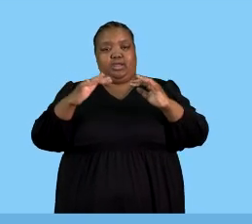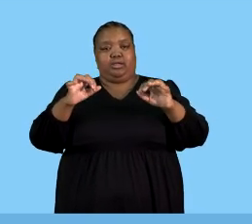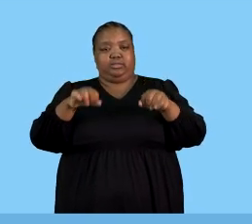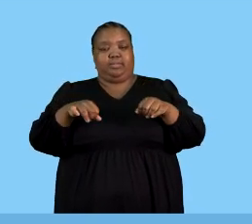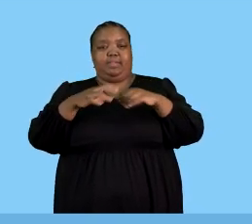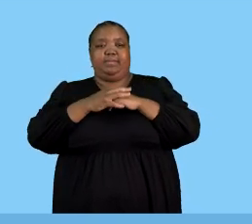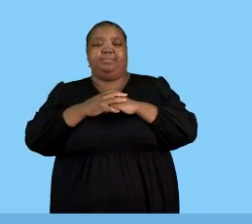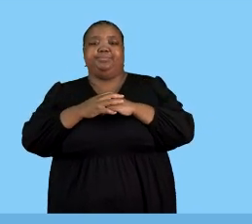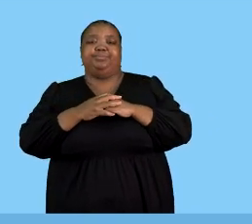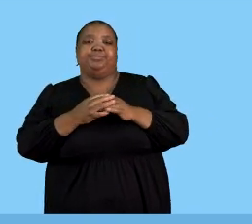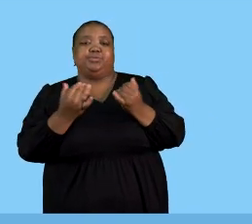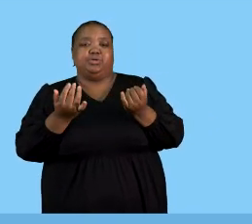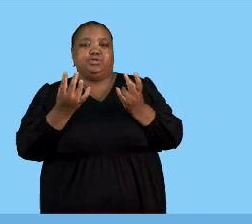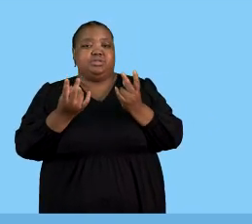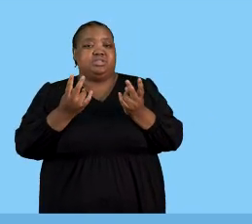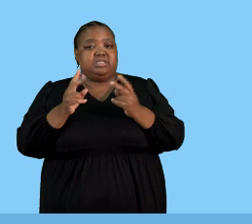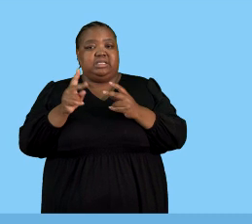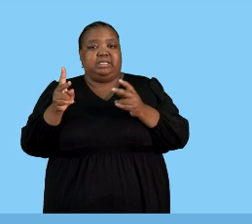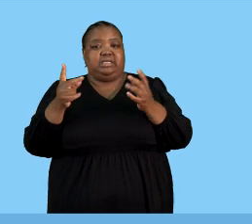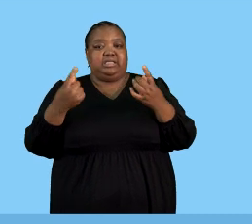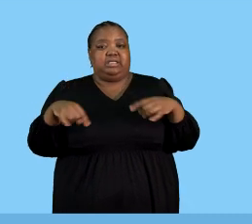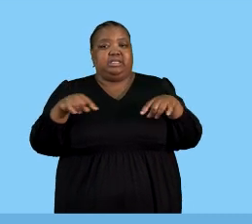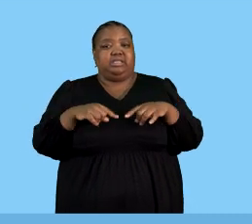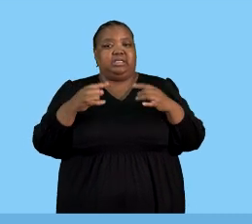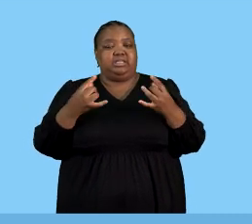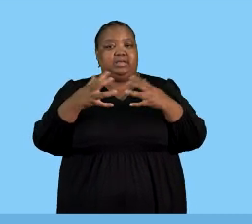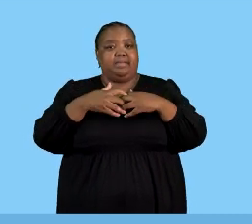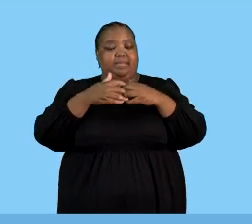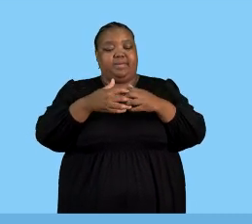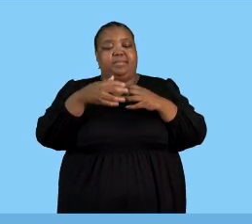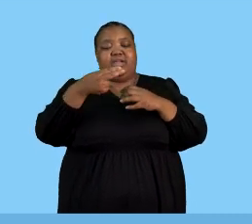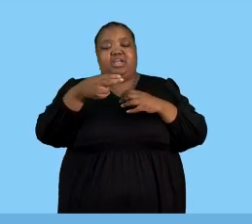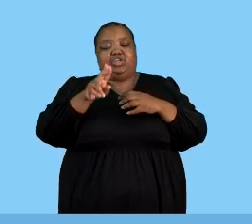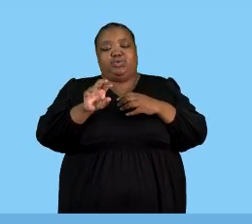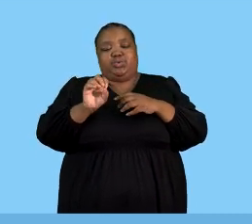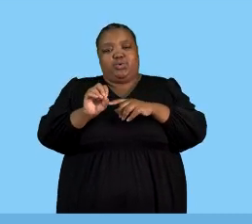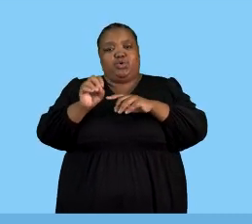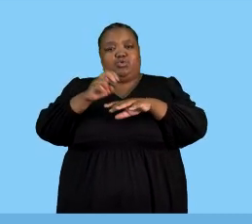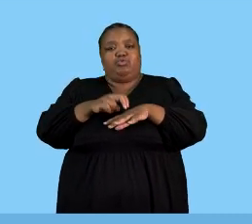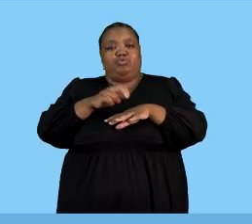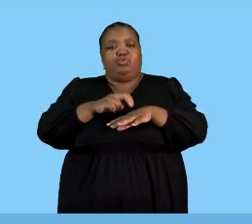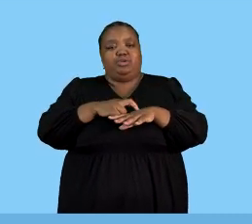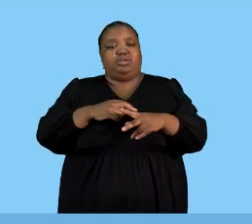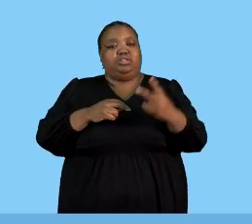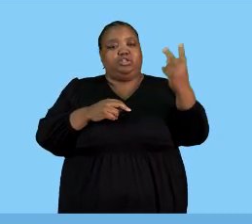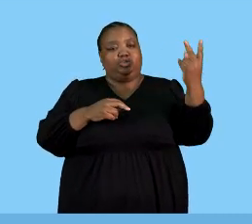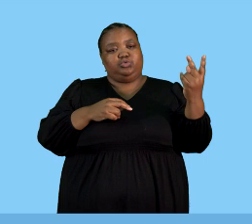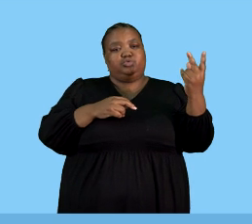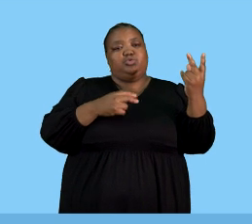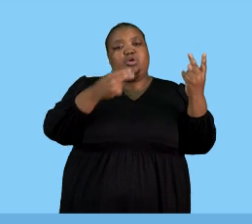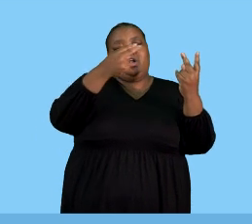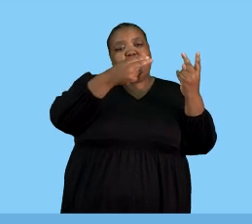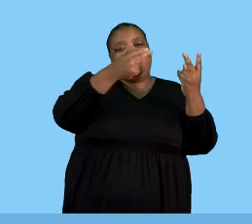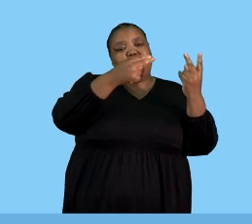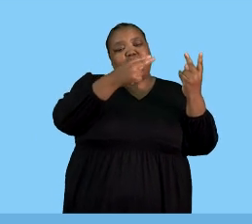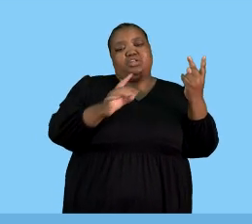gases, but the liquid is the product is a liquid. So as we can see again here, for us to be able to form the H2O,